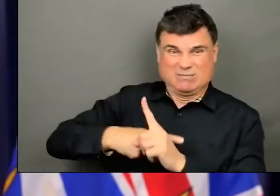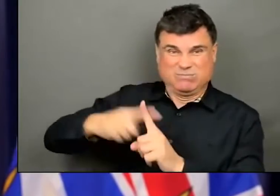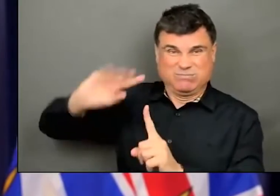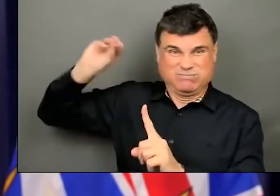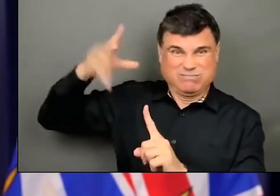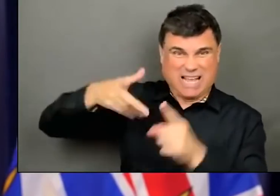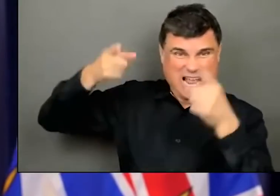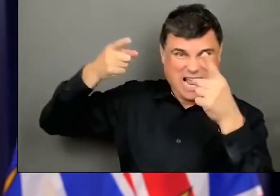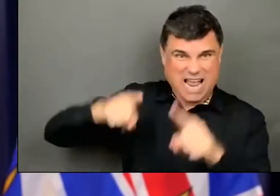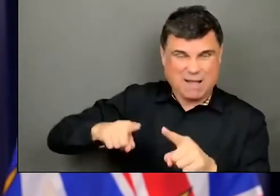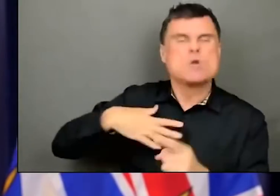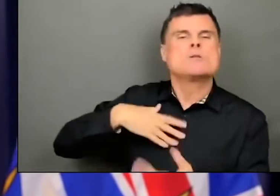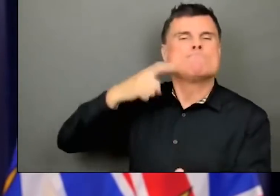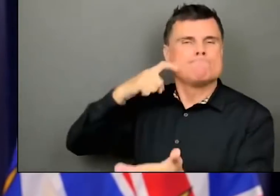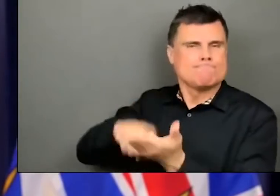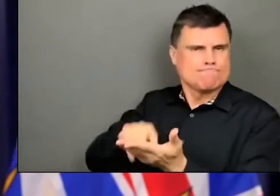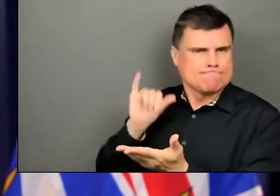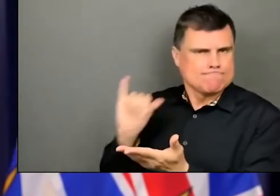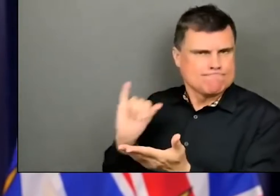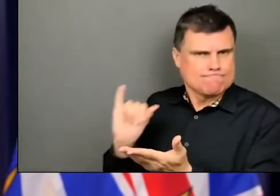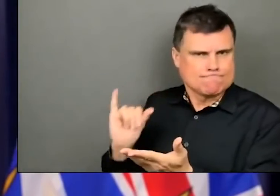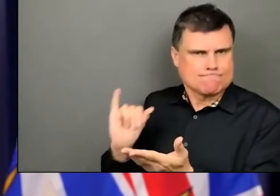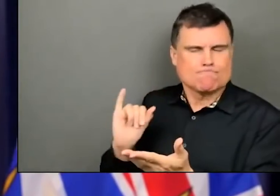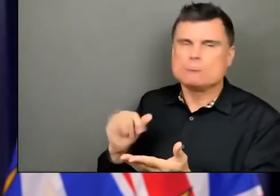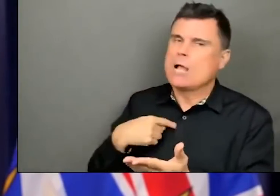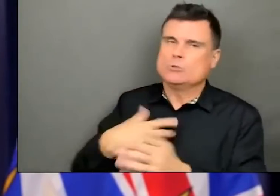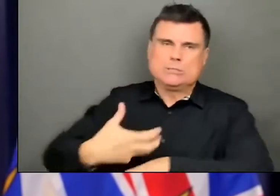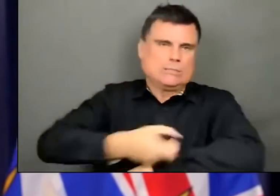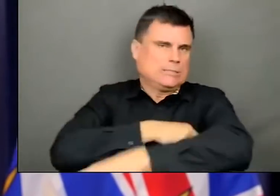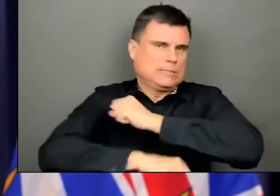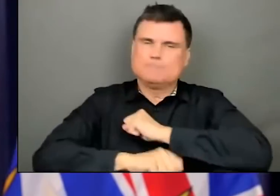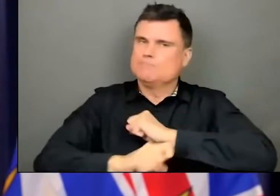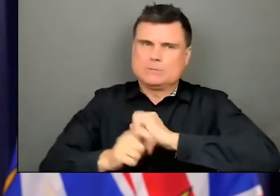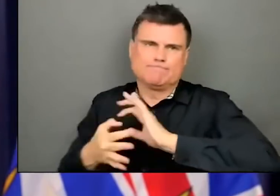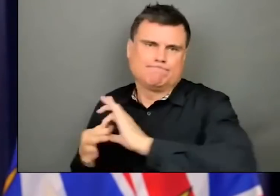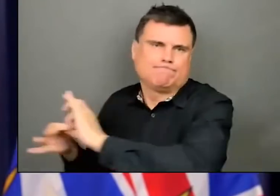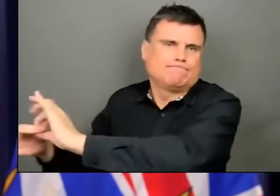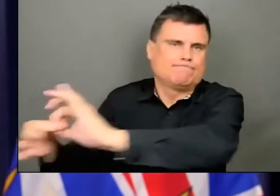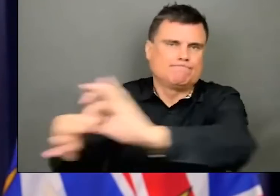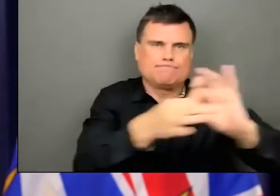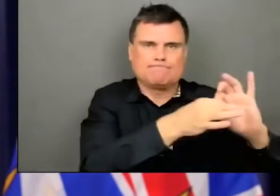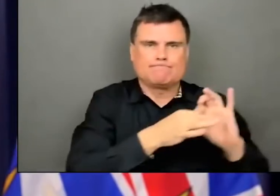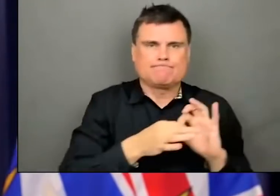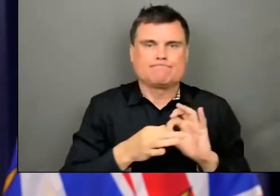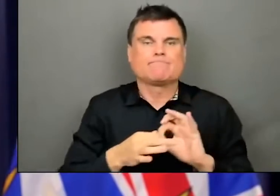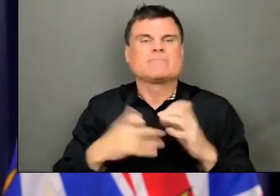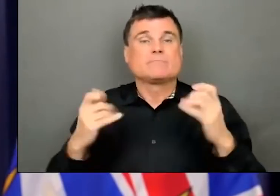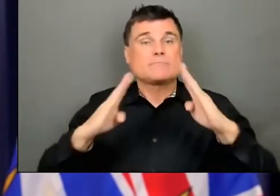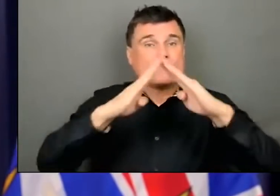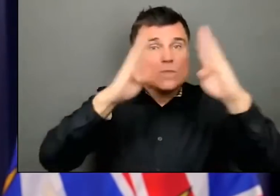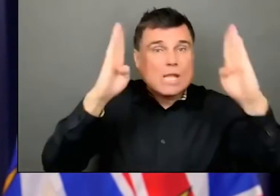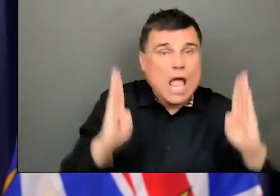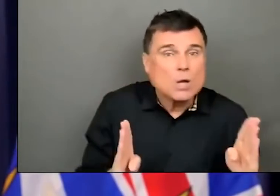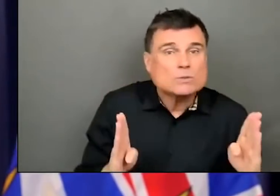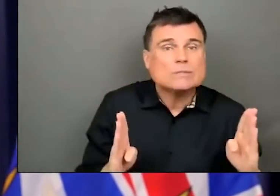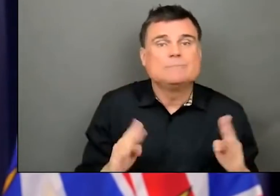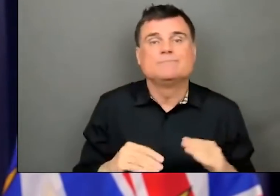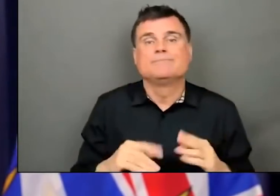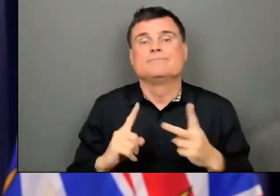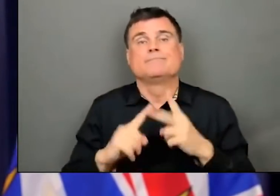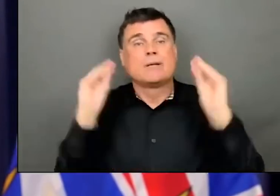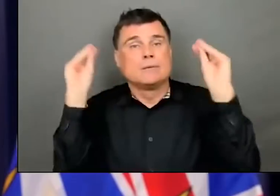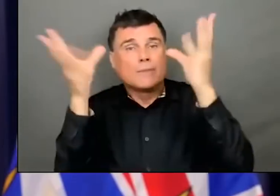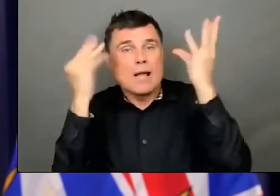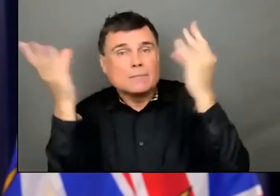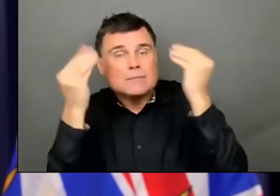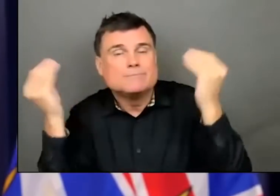inequality, municipal supports and services, and of course, at the center of it all, climate change, on which BC is a world leader, but we